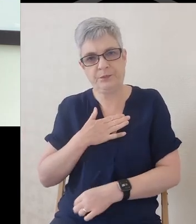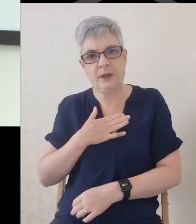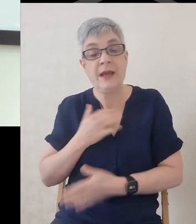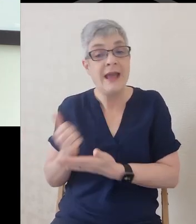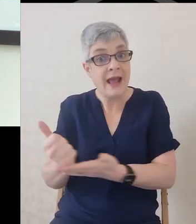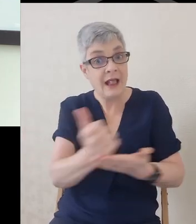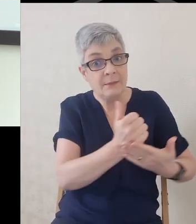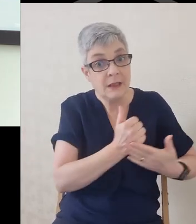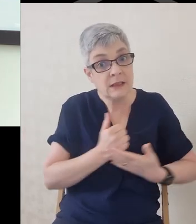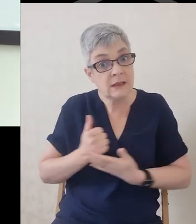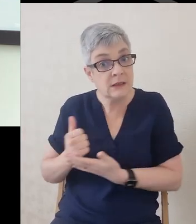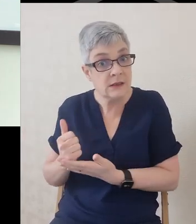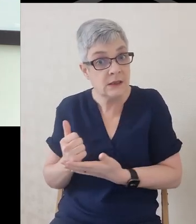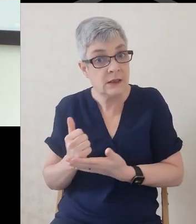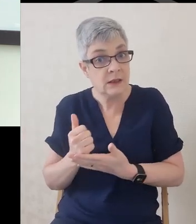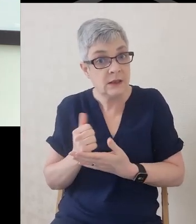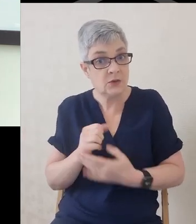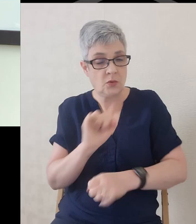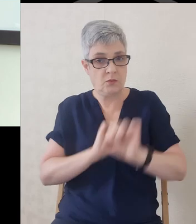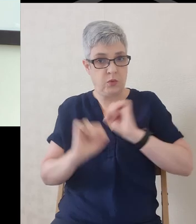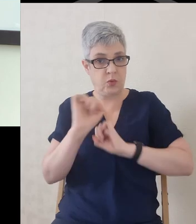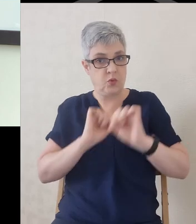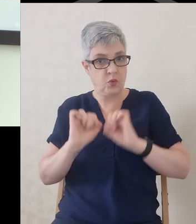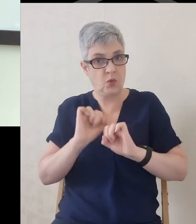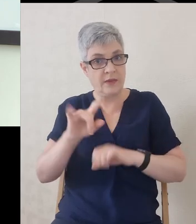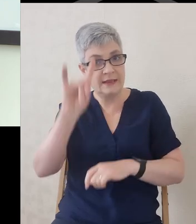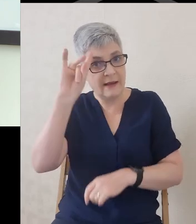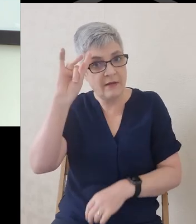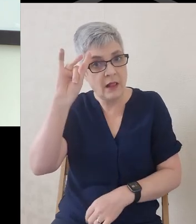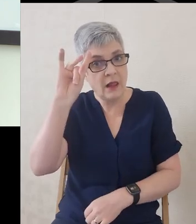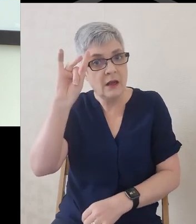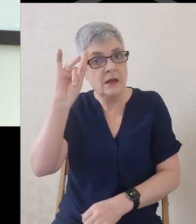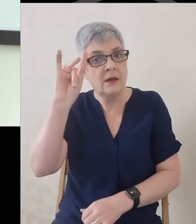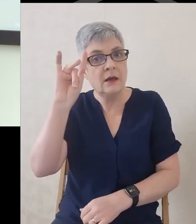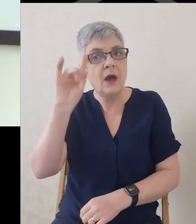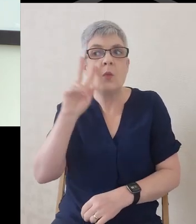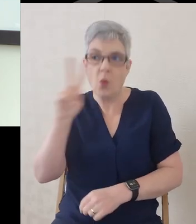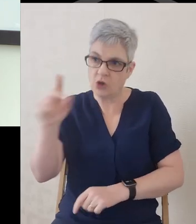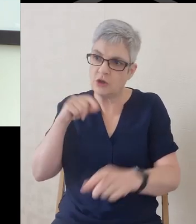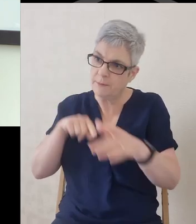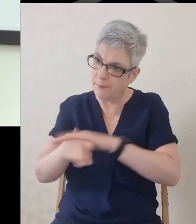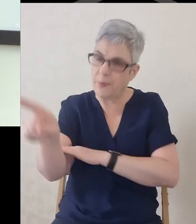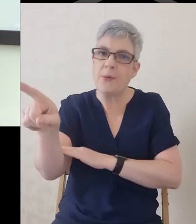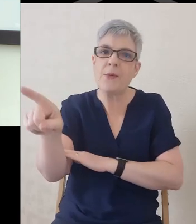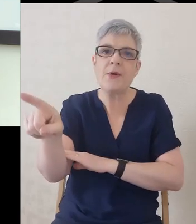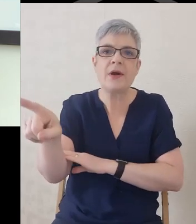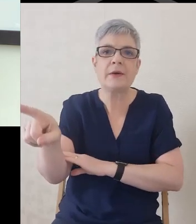Help us to resist the devil and watch him flee.